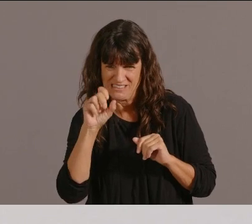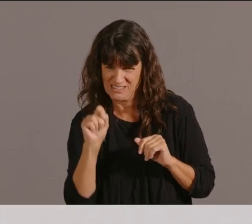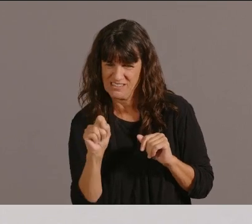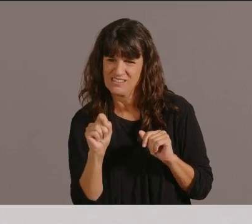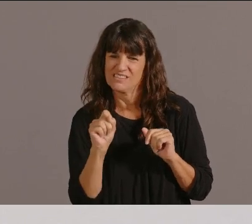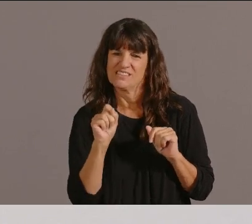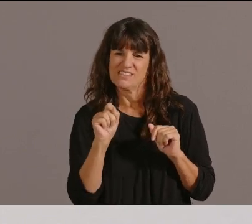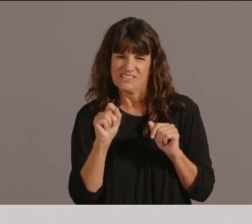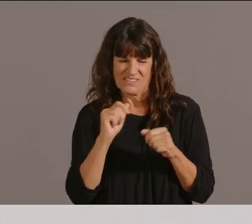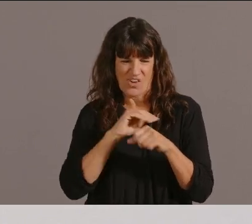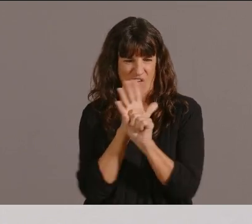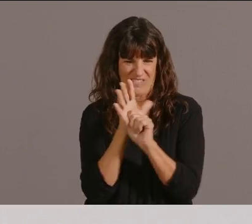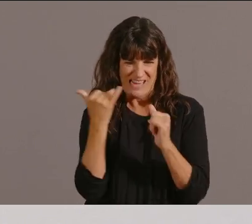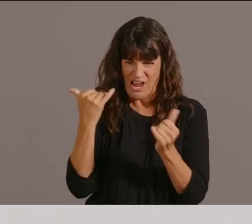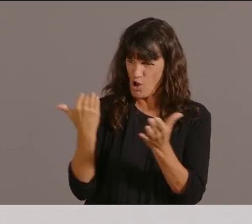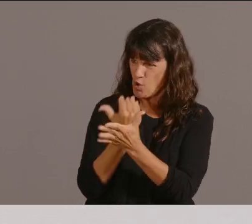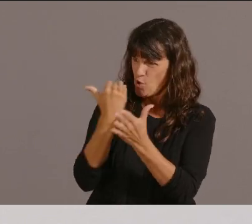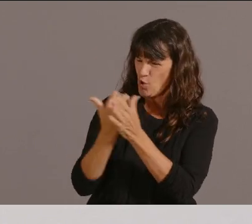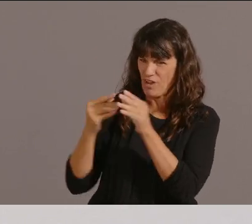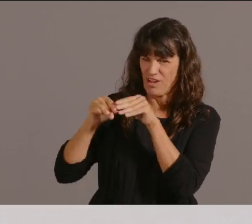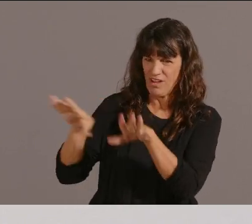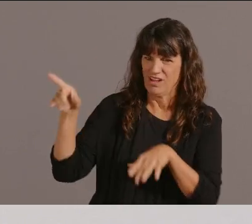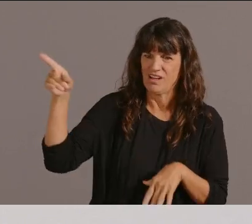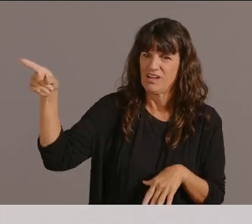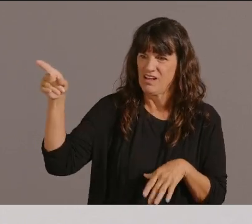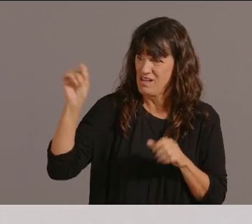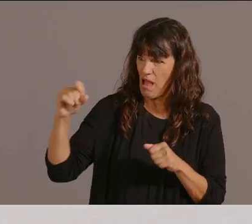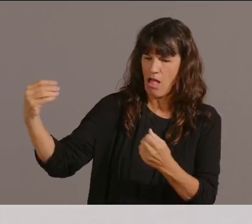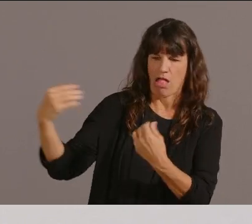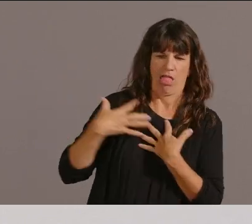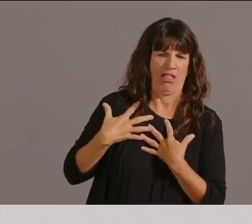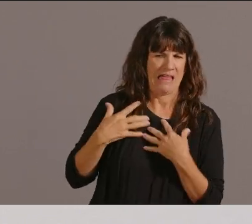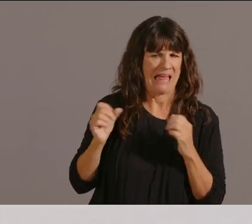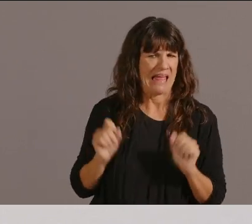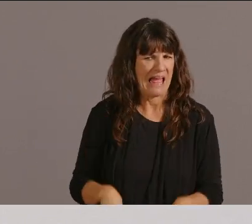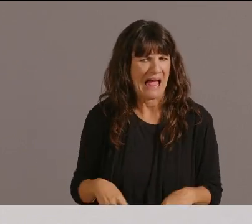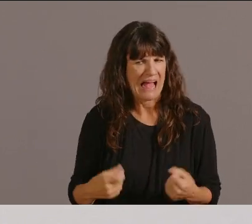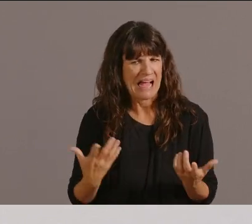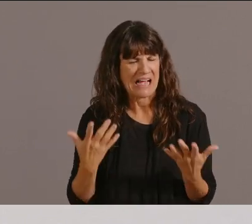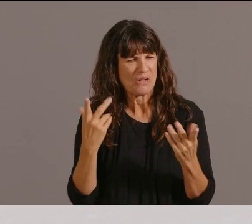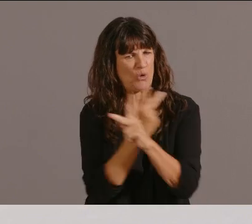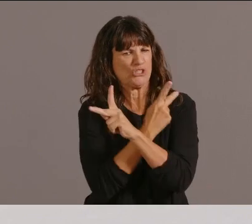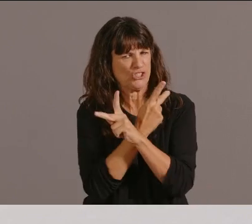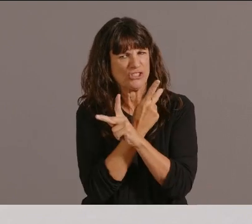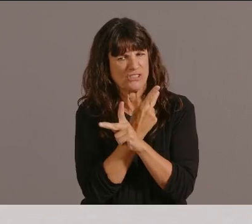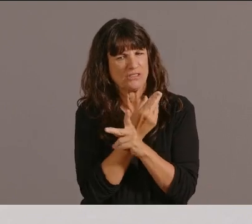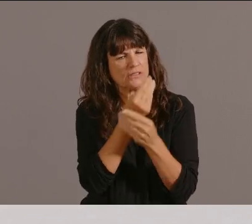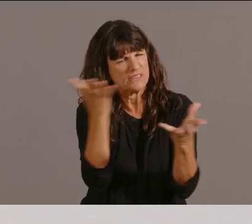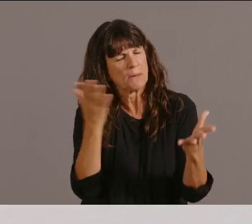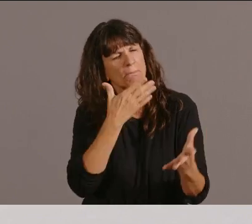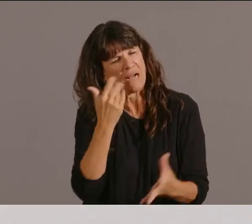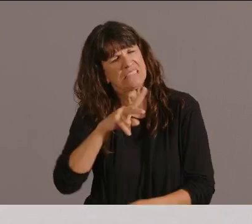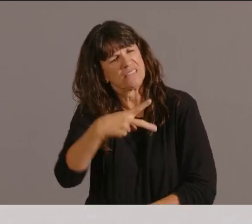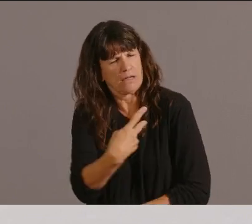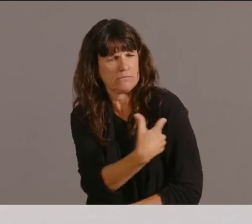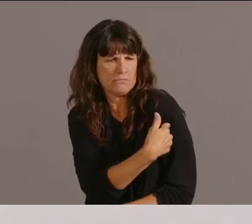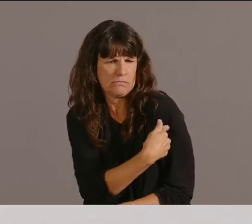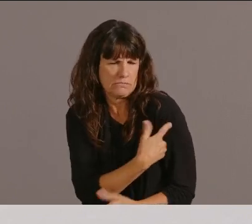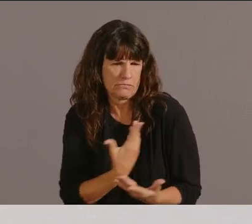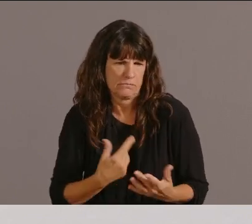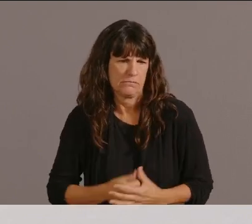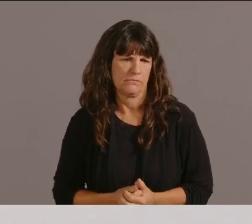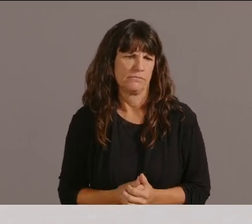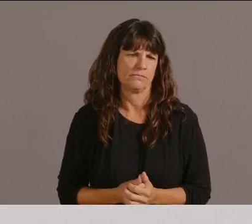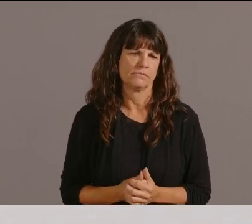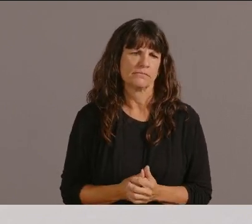dose. And that brings up my final question is the UK variant has now shown up here in Pima County, which the